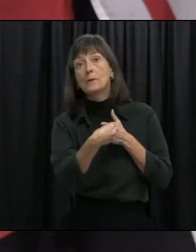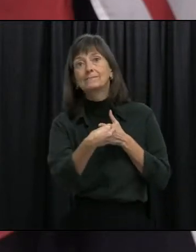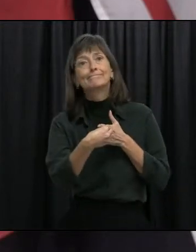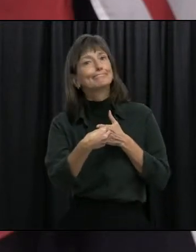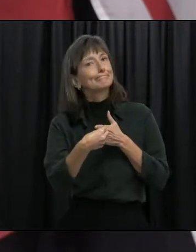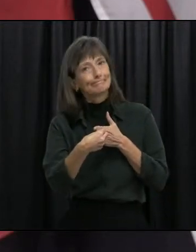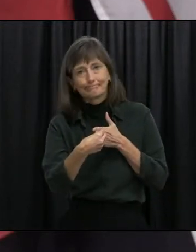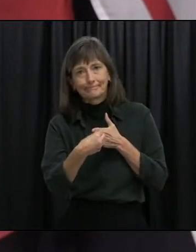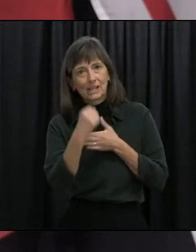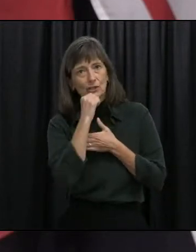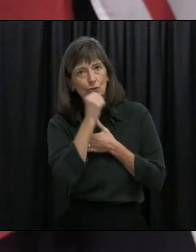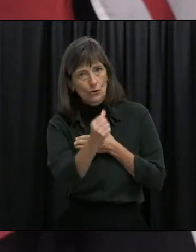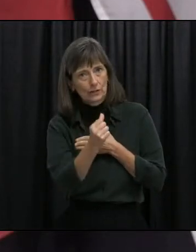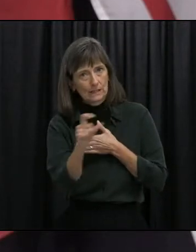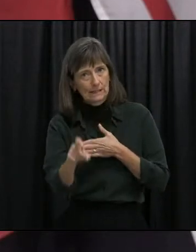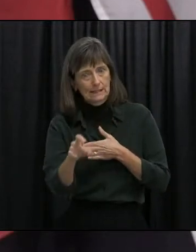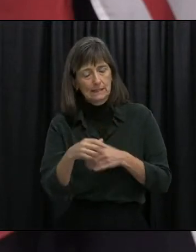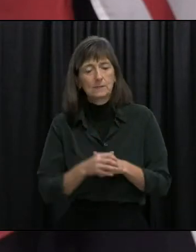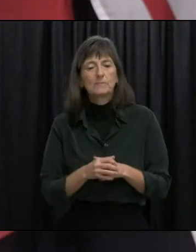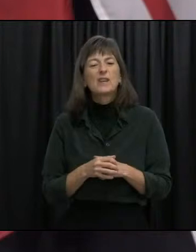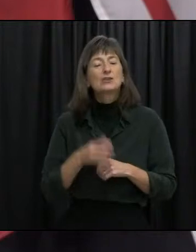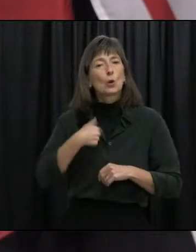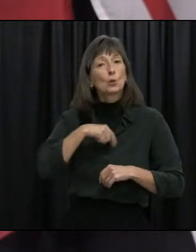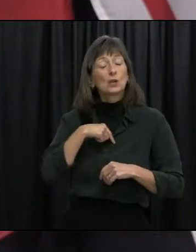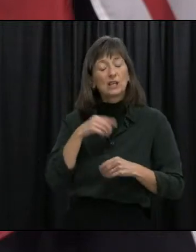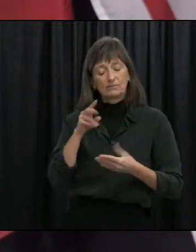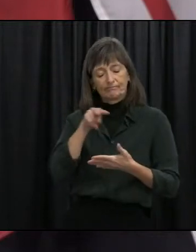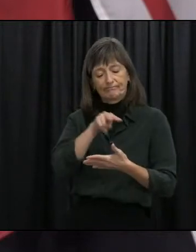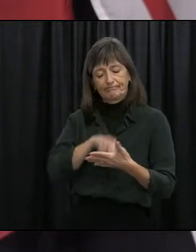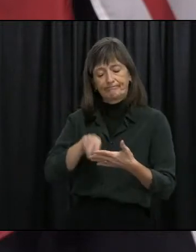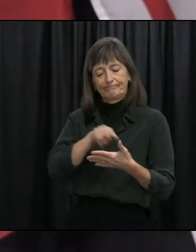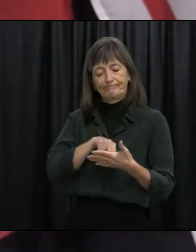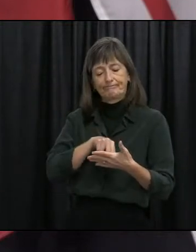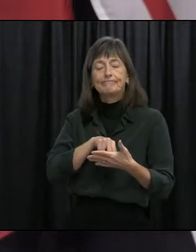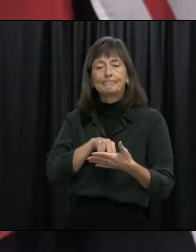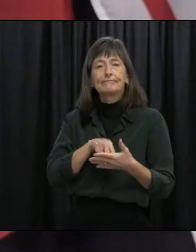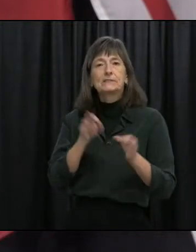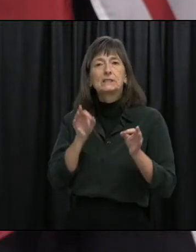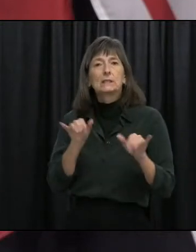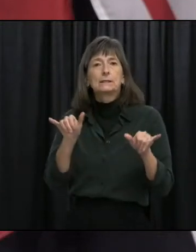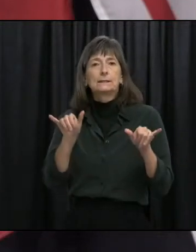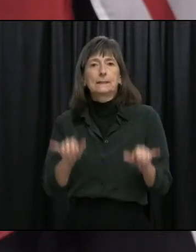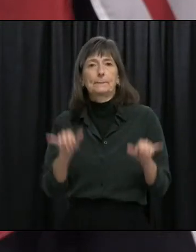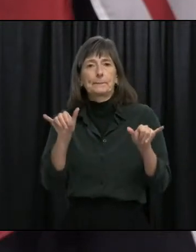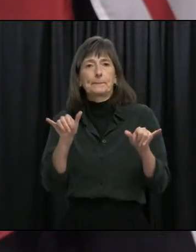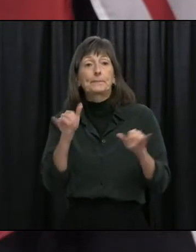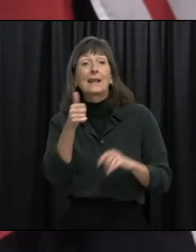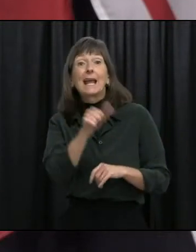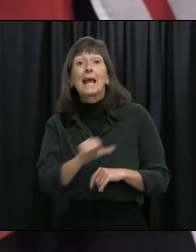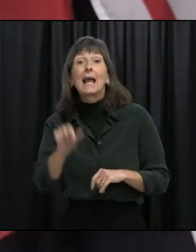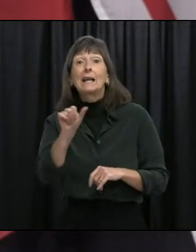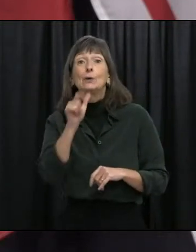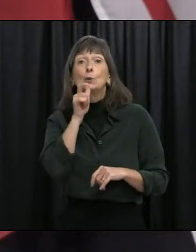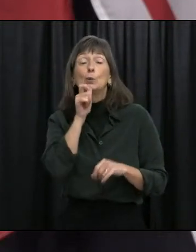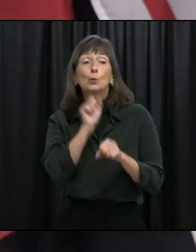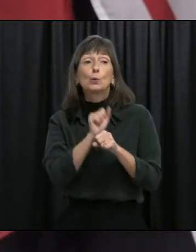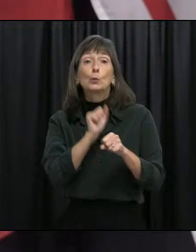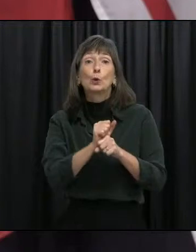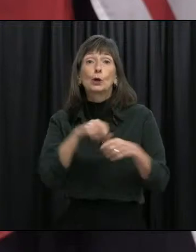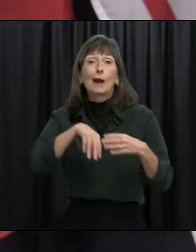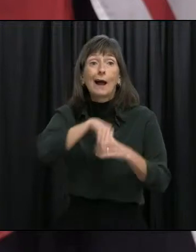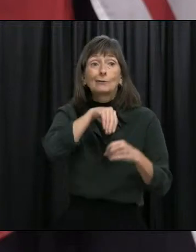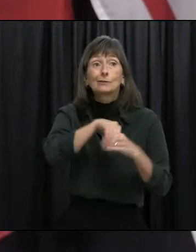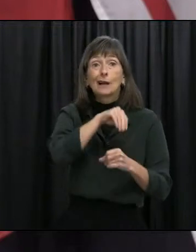light of this analysis, it's been decided that there will be no change for those rotational workers who live